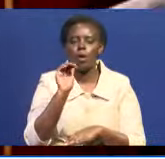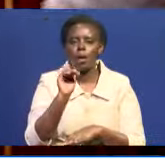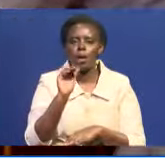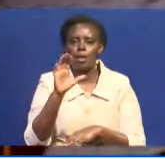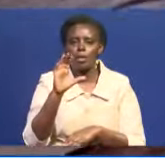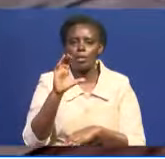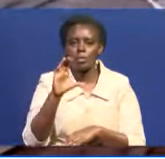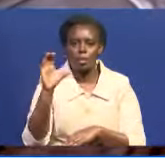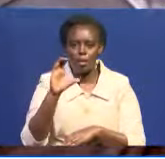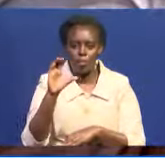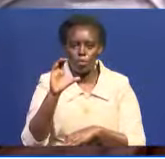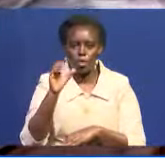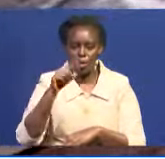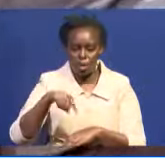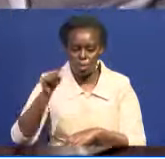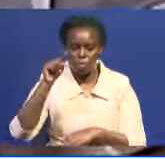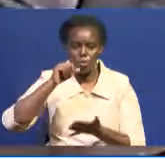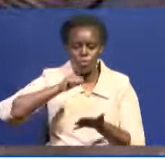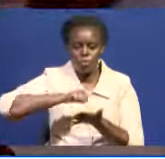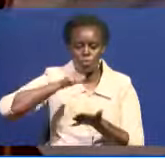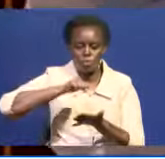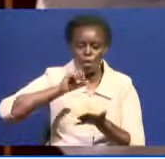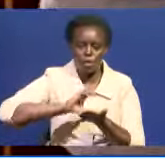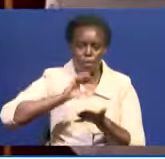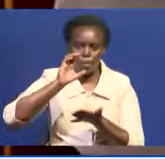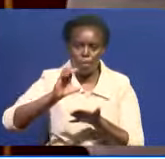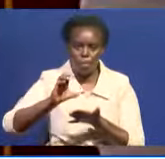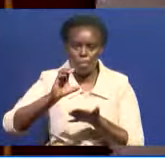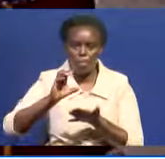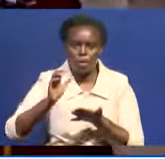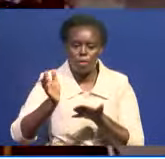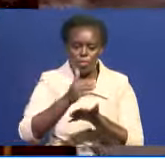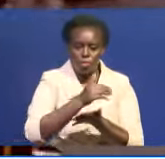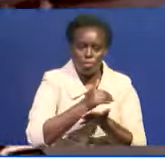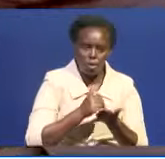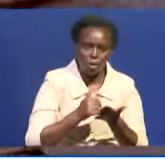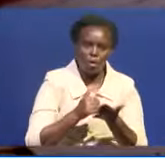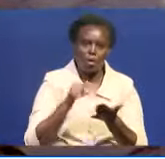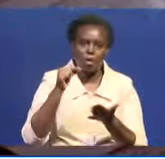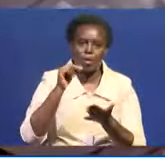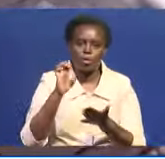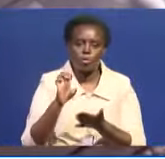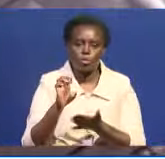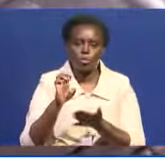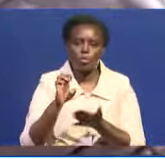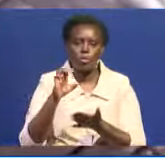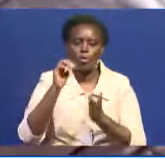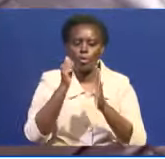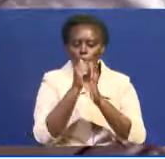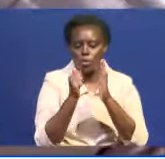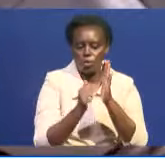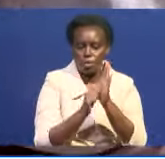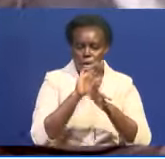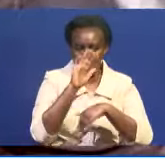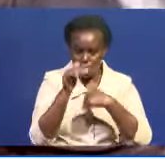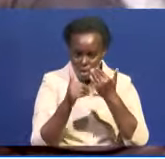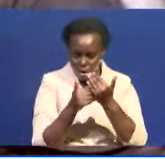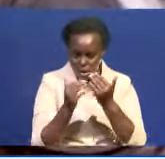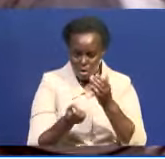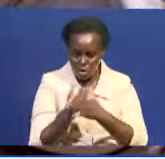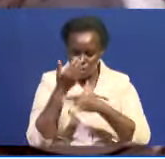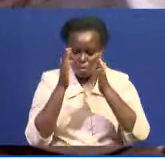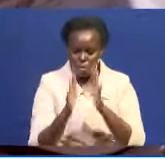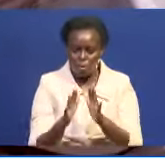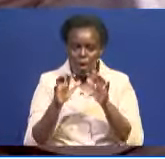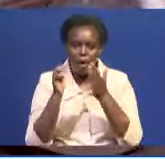cabinet approval for budgetary allocation towards the collection of NGO database for all coffee growers, coffee